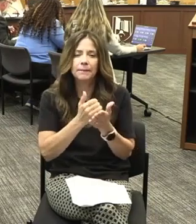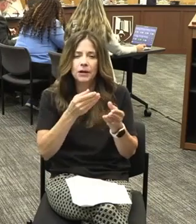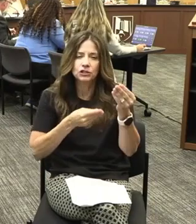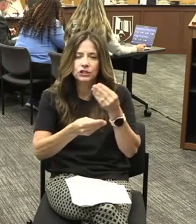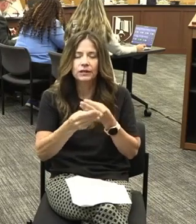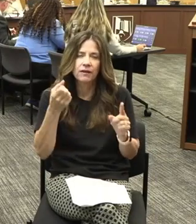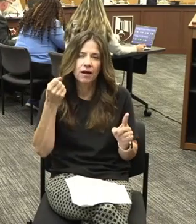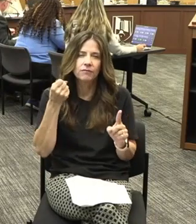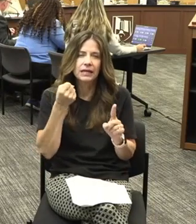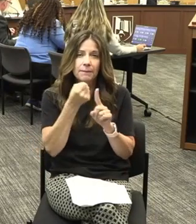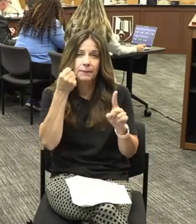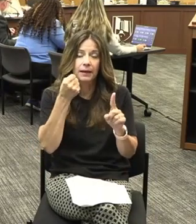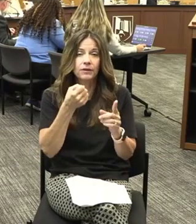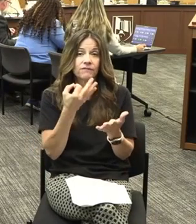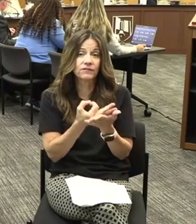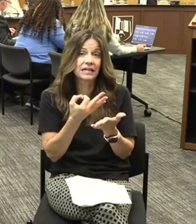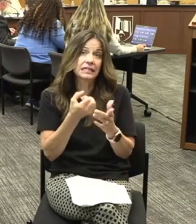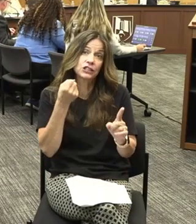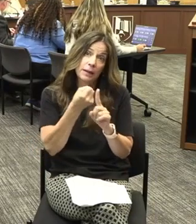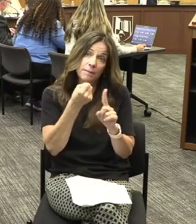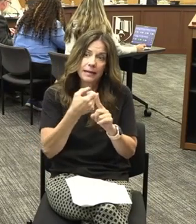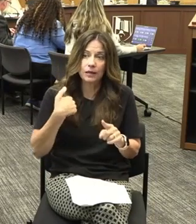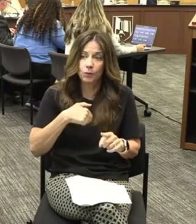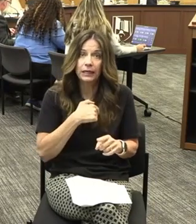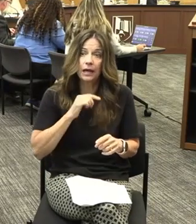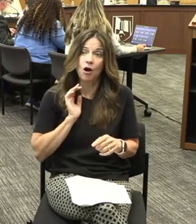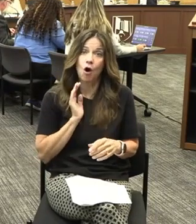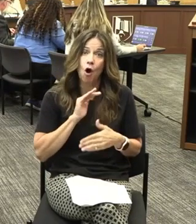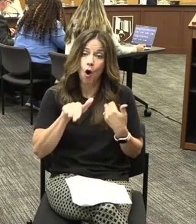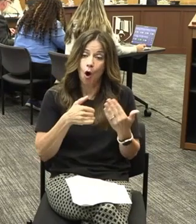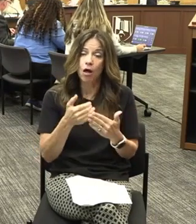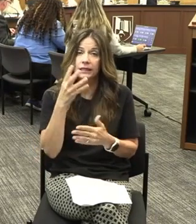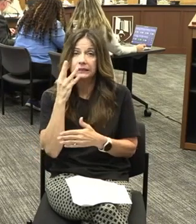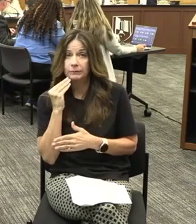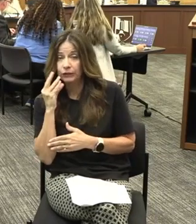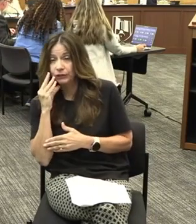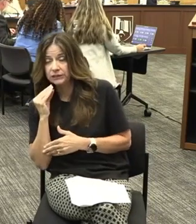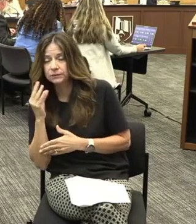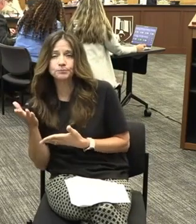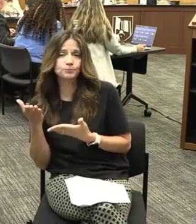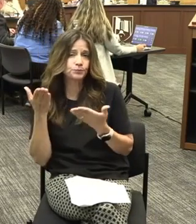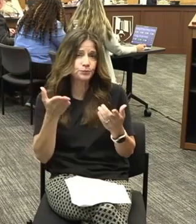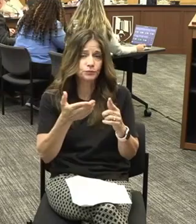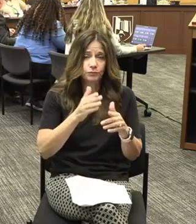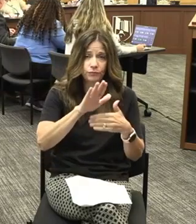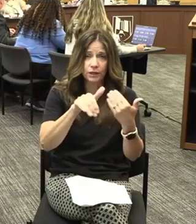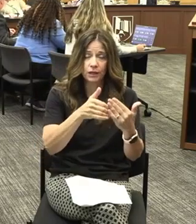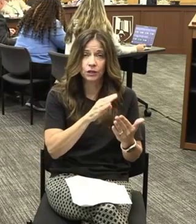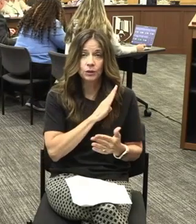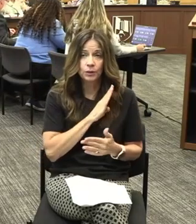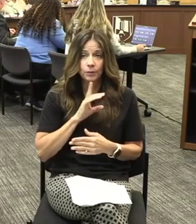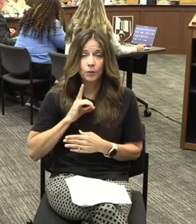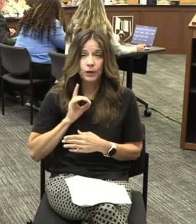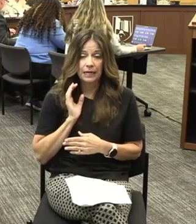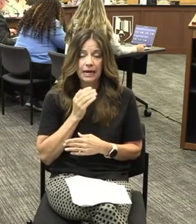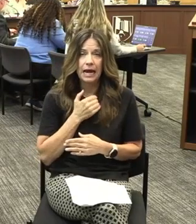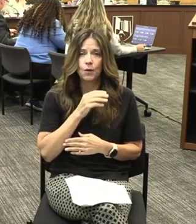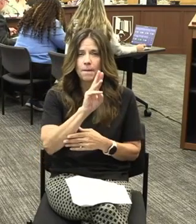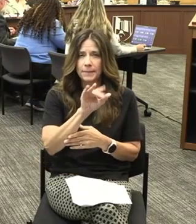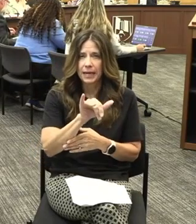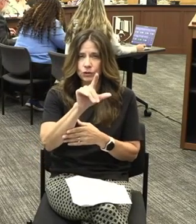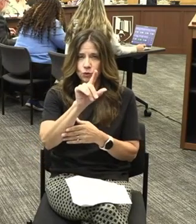that we're all experiencing. As was presented to us as entire board at our May